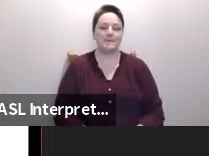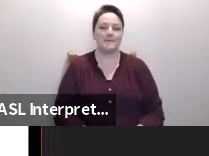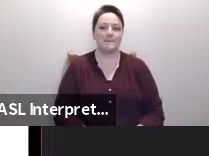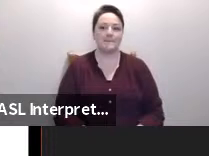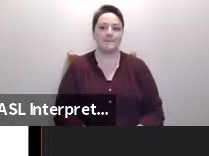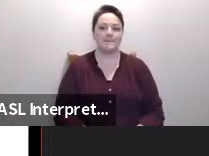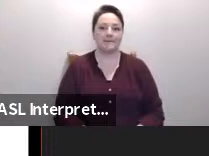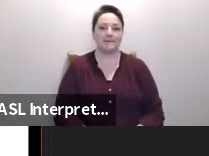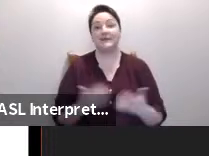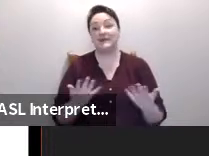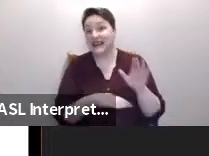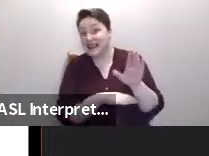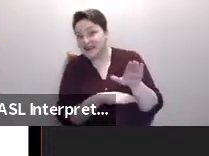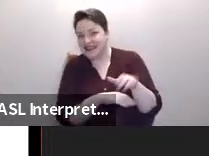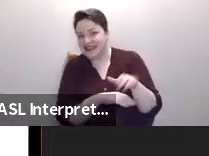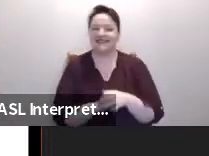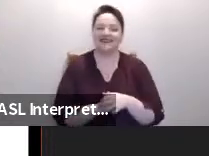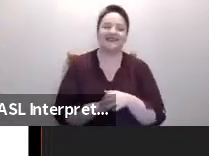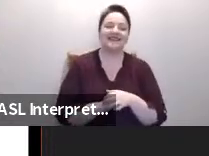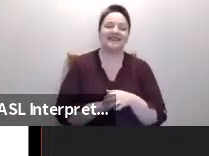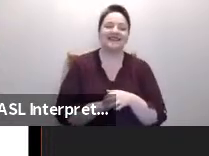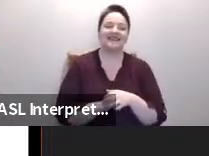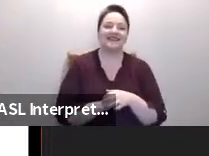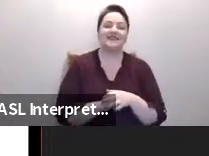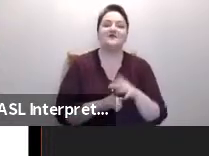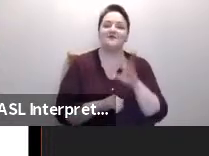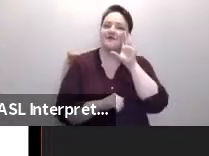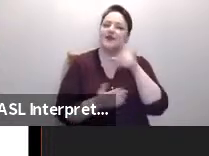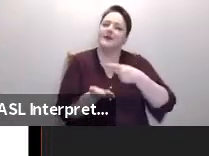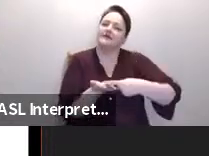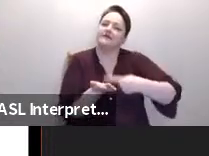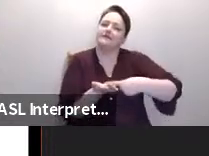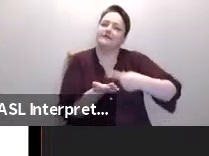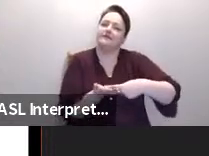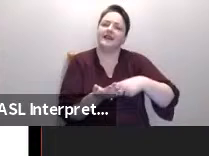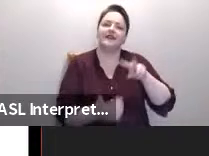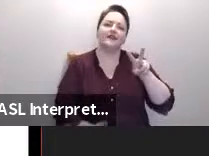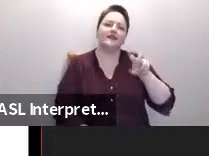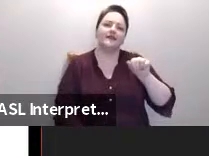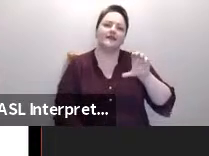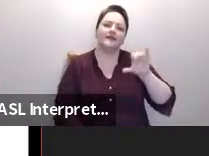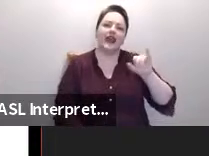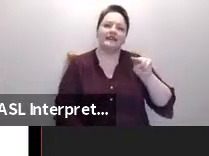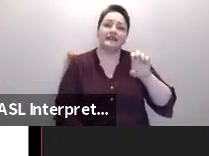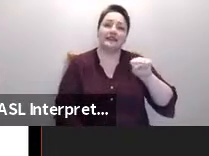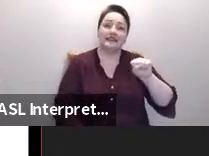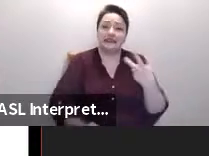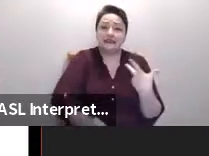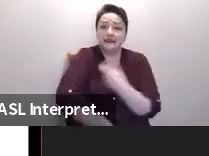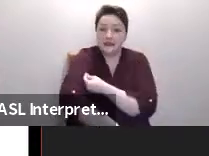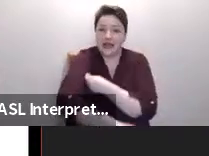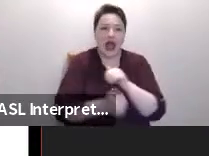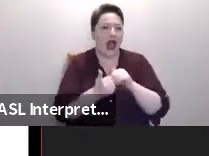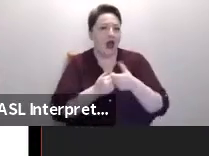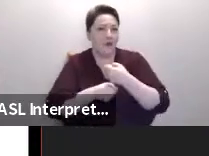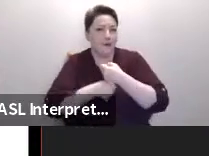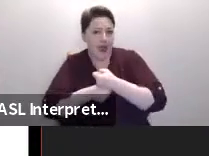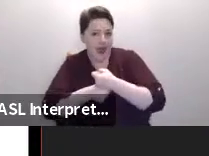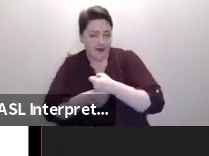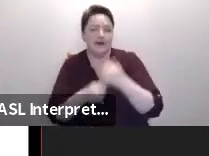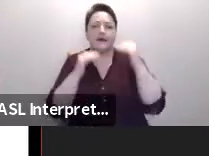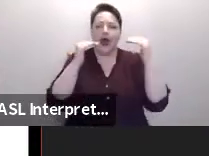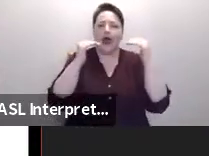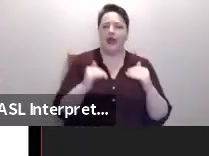and evening. We'll be talking about the vaccines, how they were made, and we'll proceed to questions